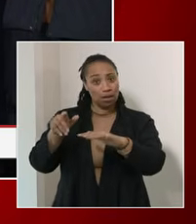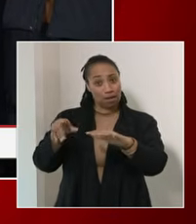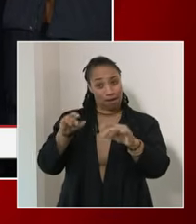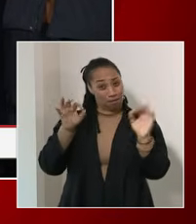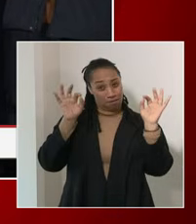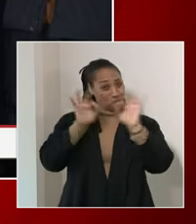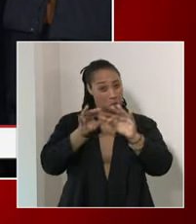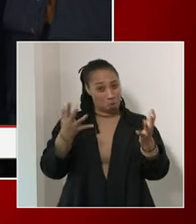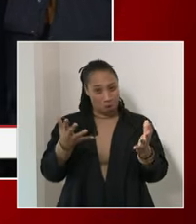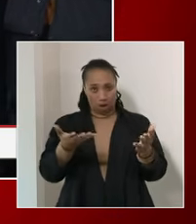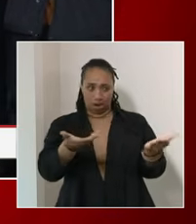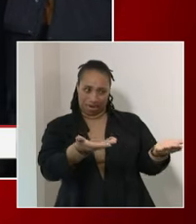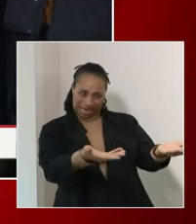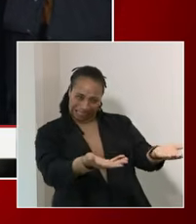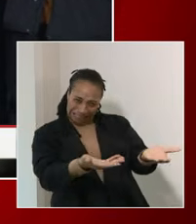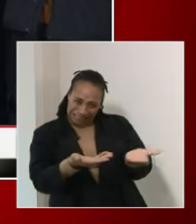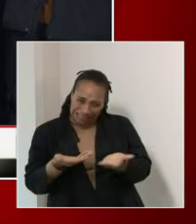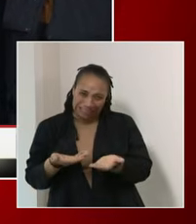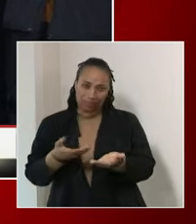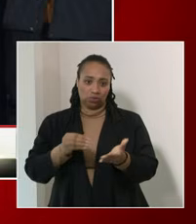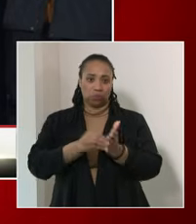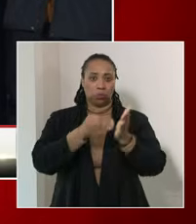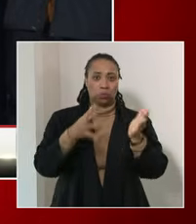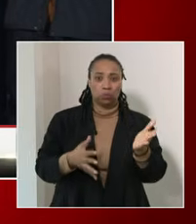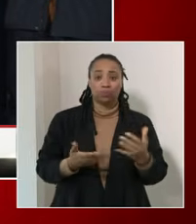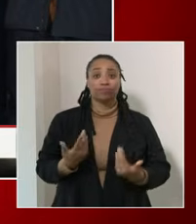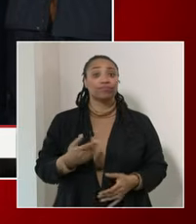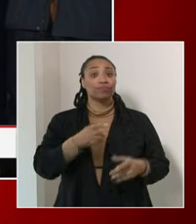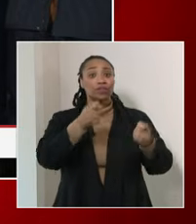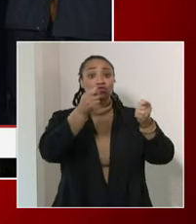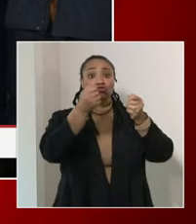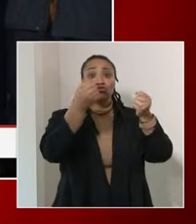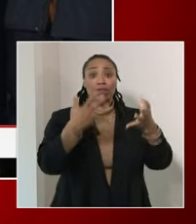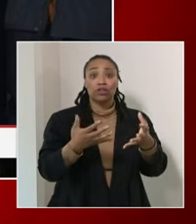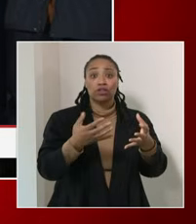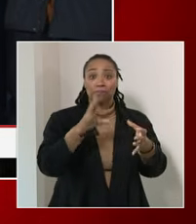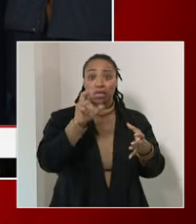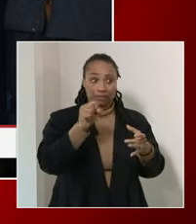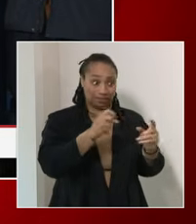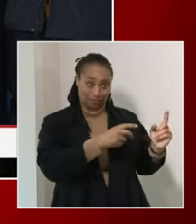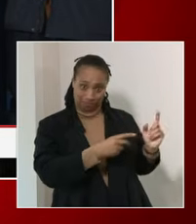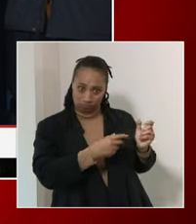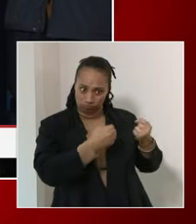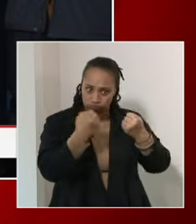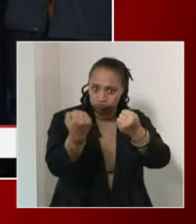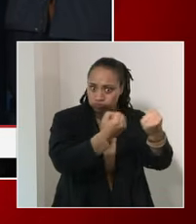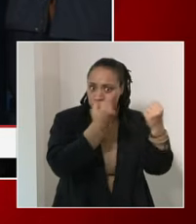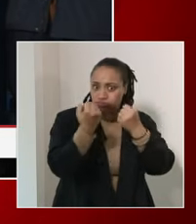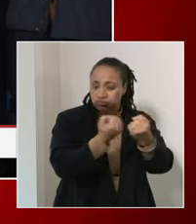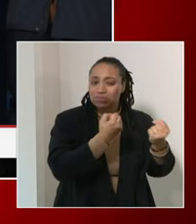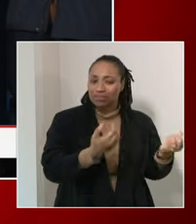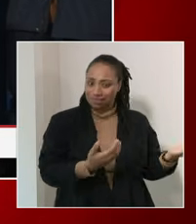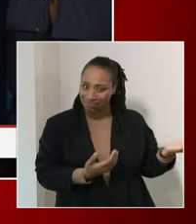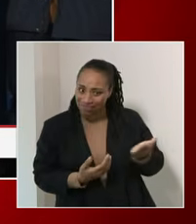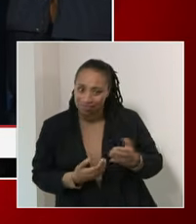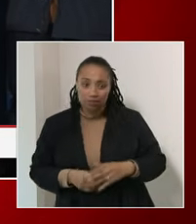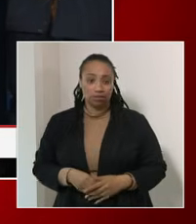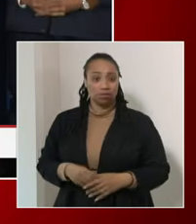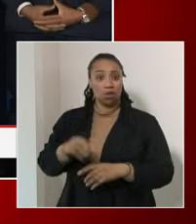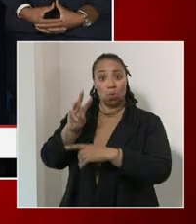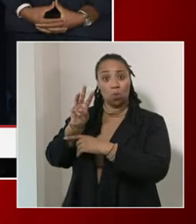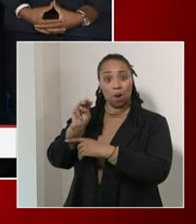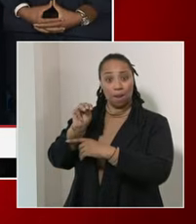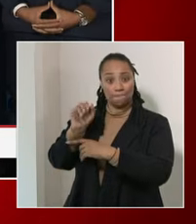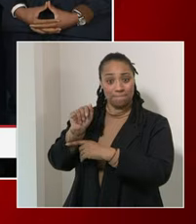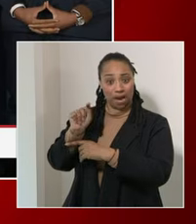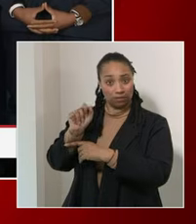bus drivers who are responsible for a good number of our routes, and our Metro bus drivers that transport a lot of our kids to